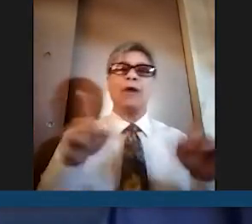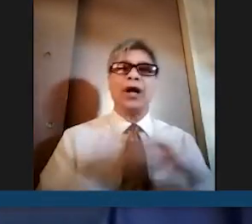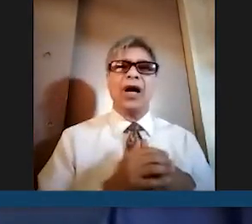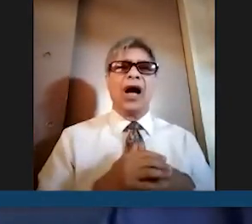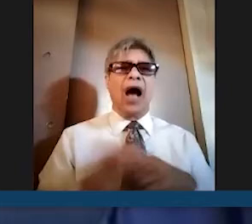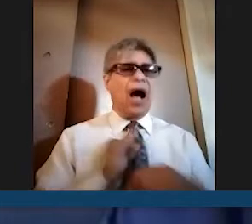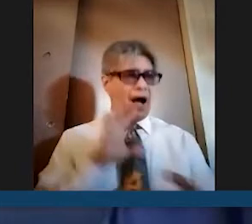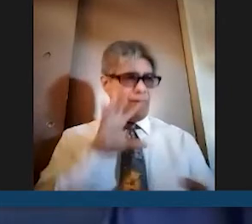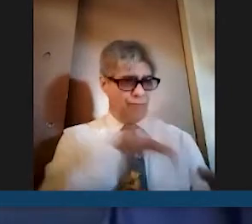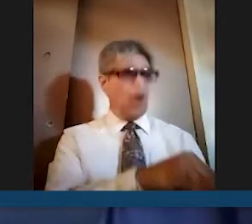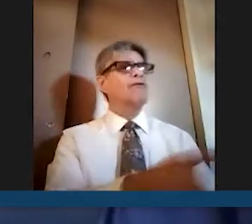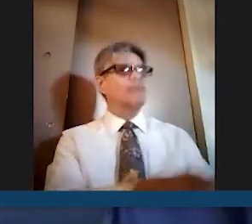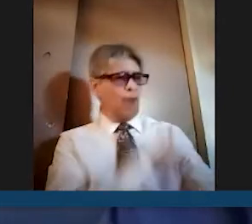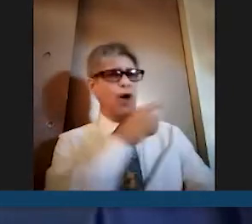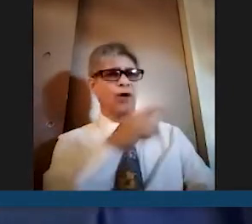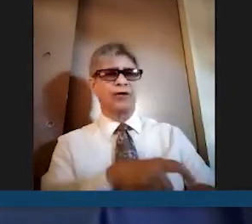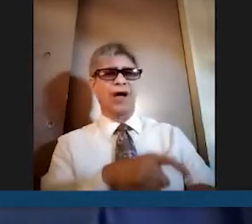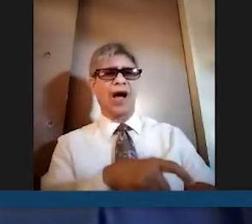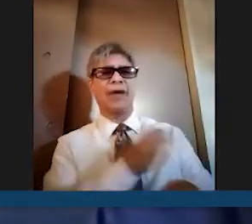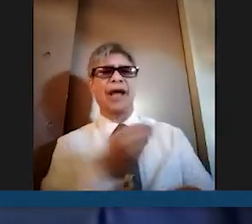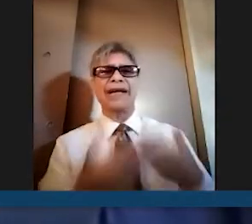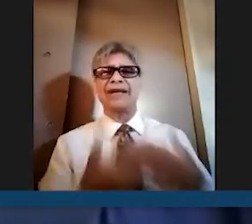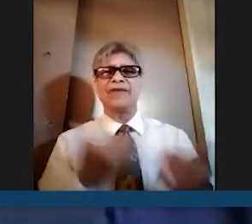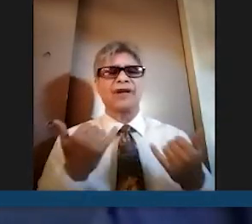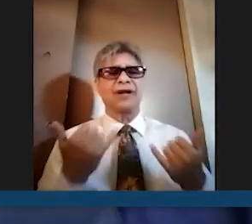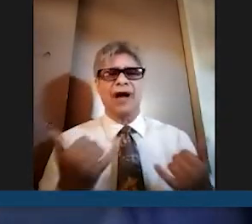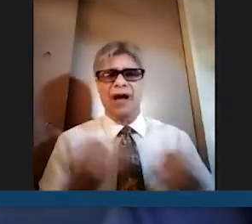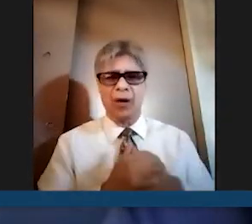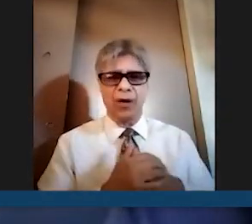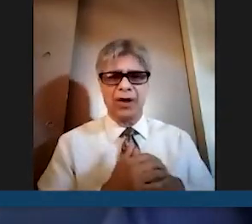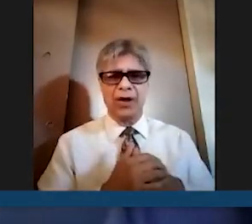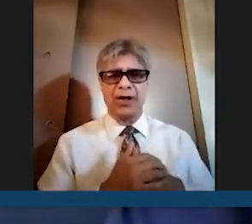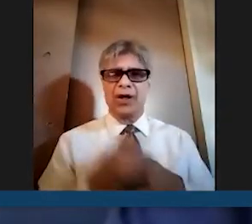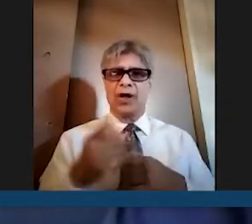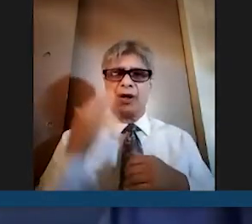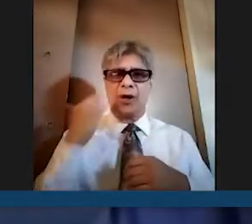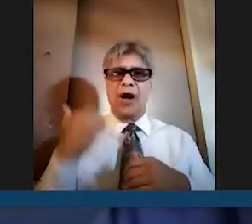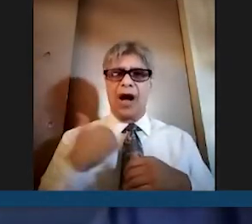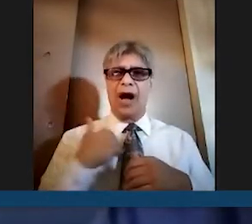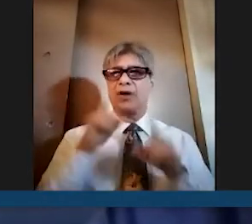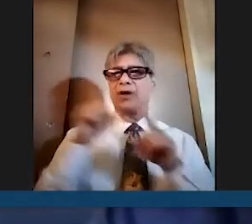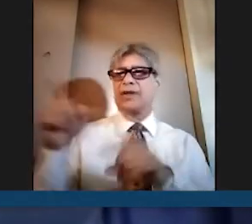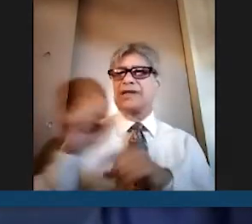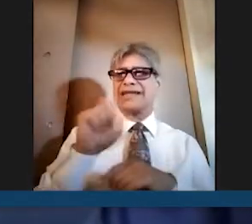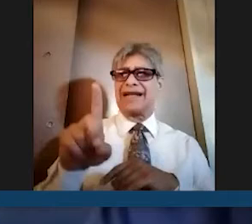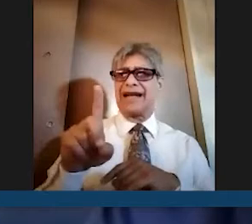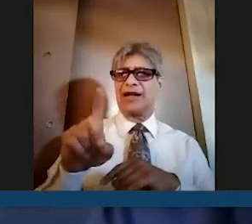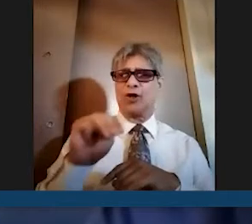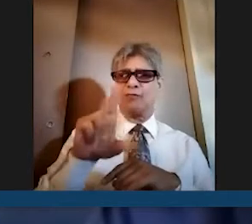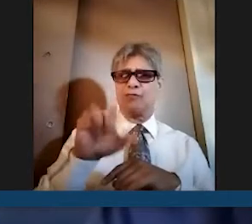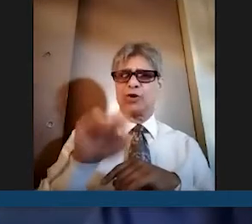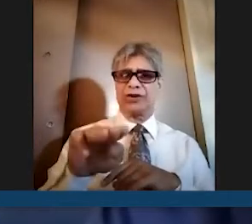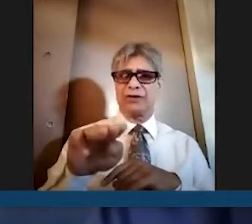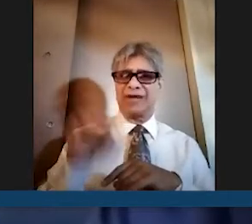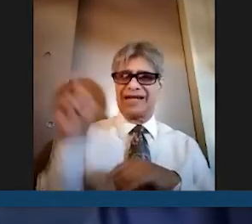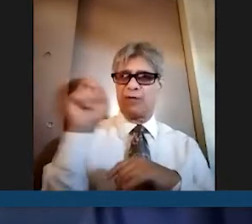for a very long time. And even now, I was at a San Diego Muslim Democrats forum